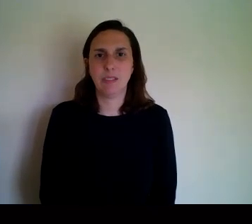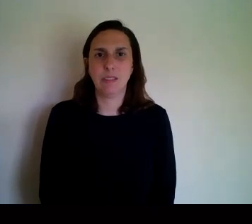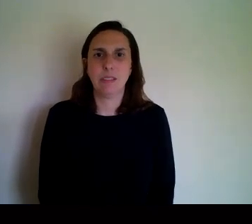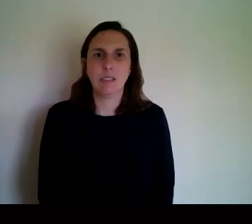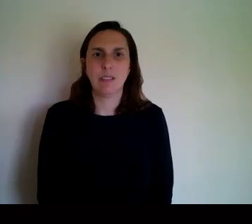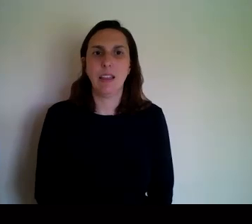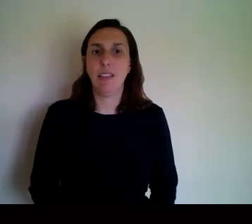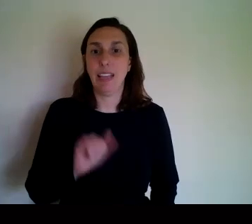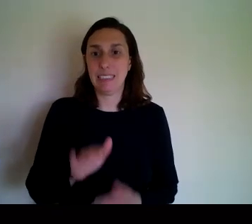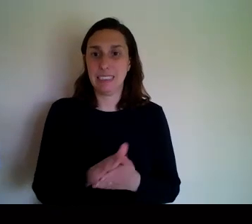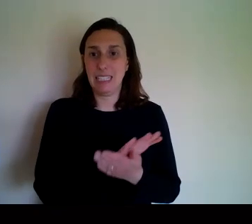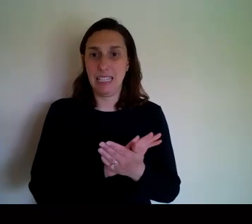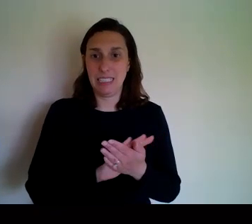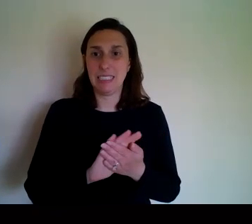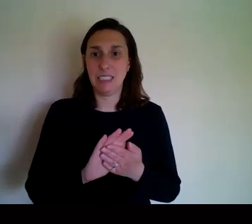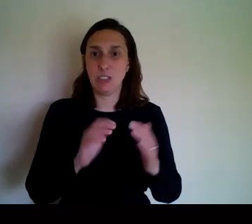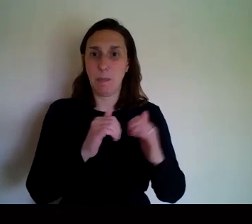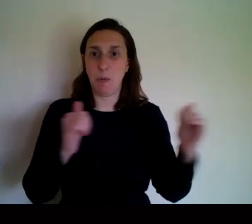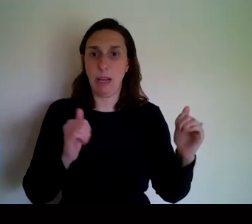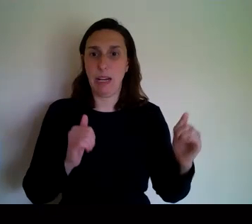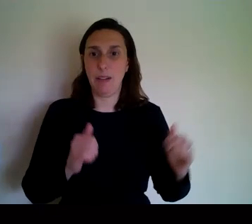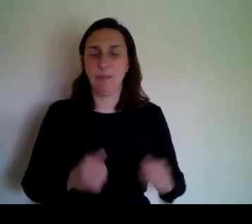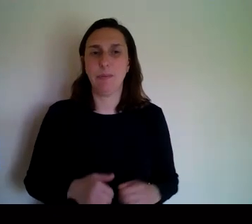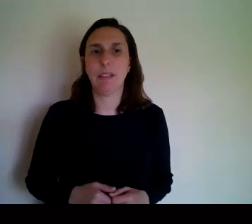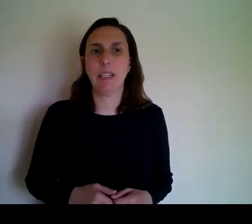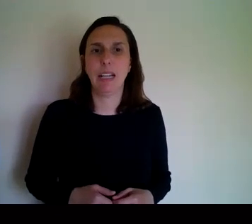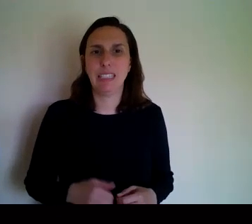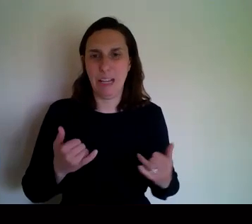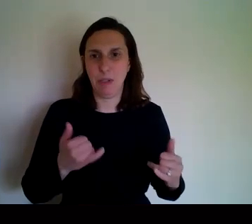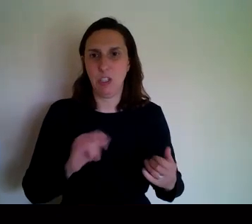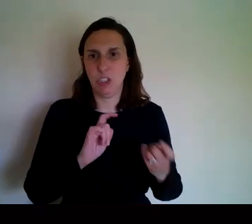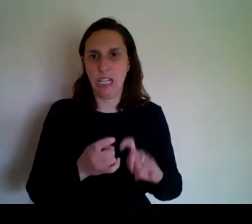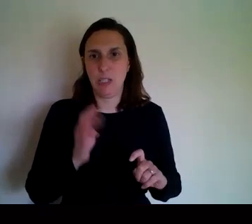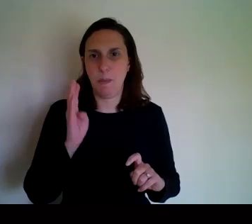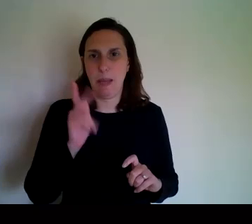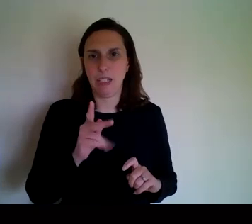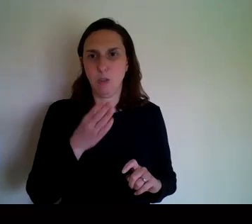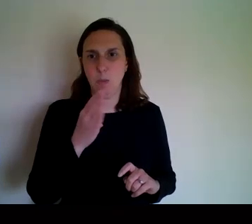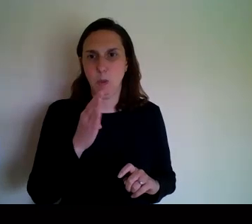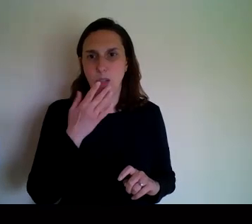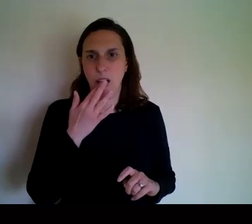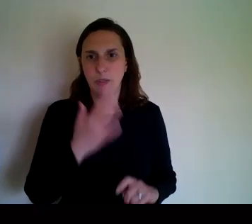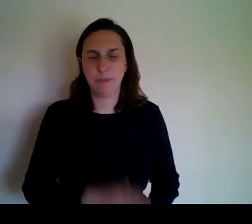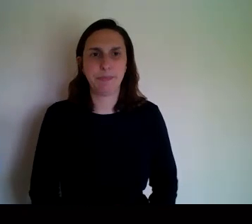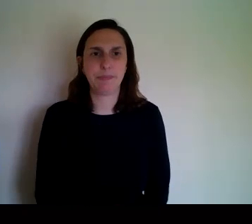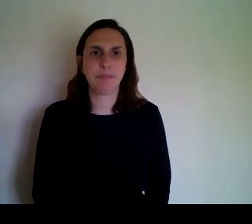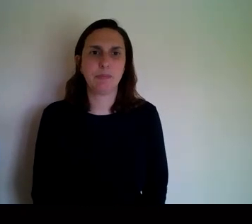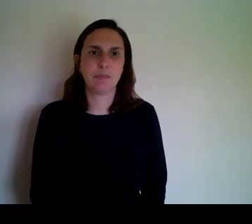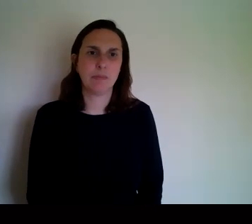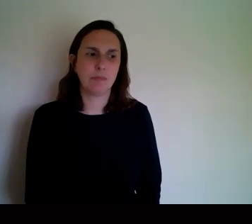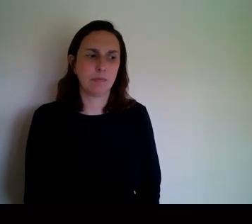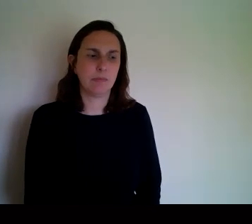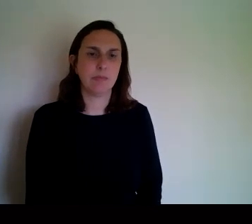to continue to work on equation 2. I'm just going to change it back to blue because I was being silly. Now notice both of